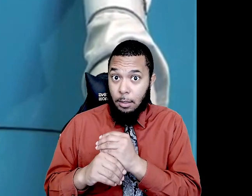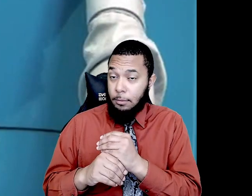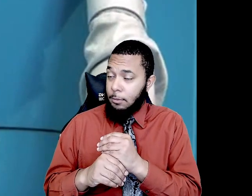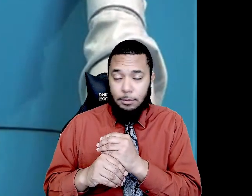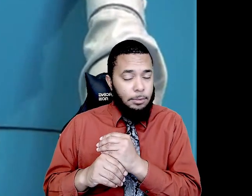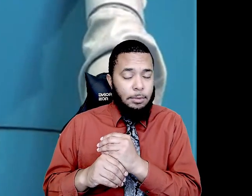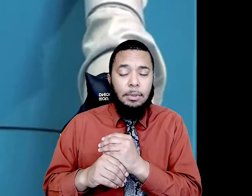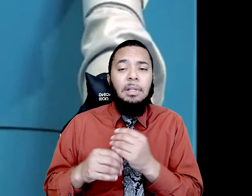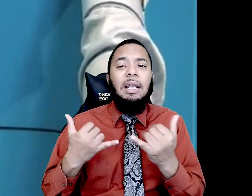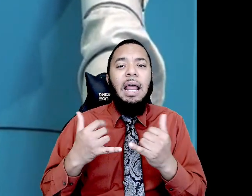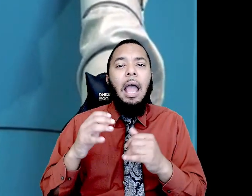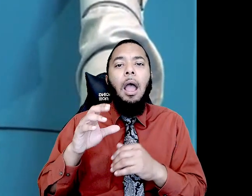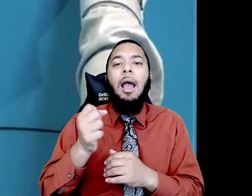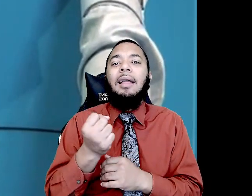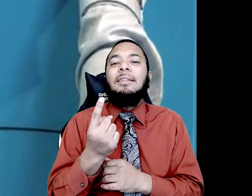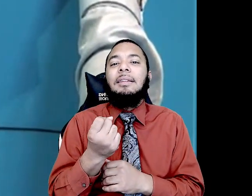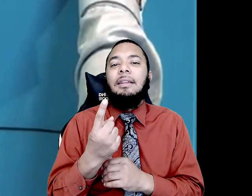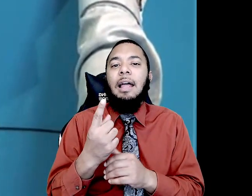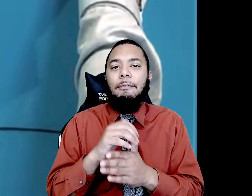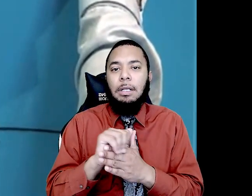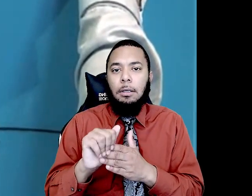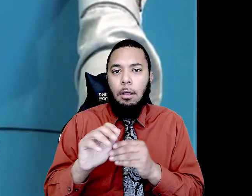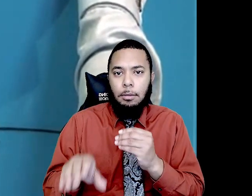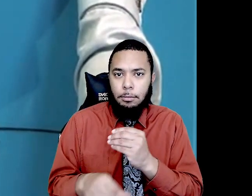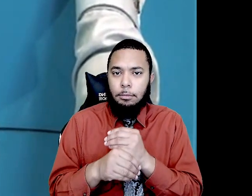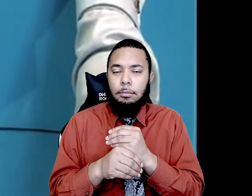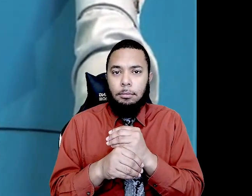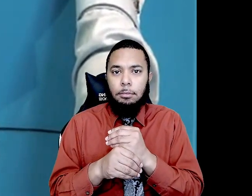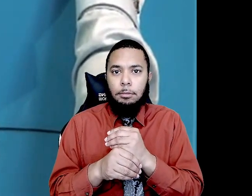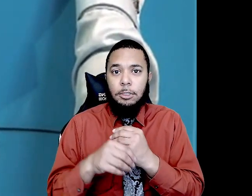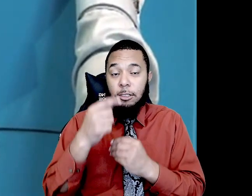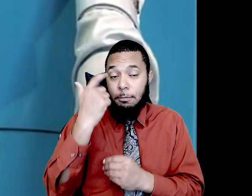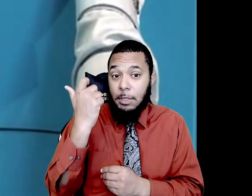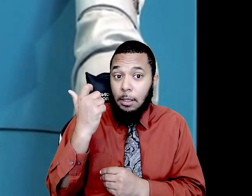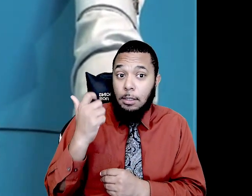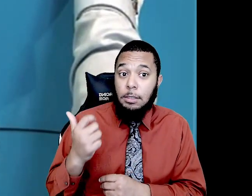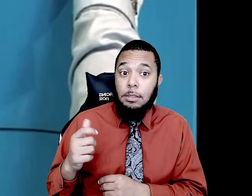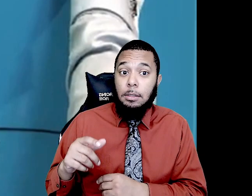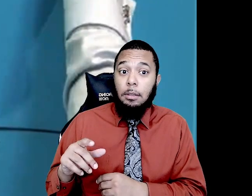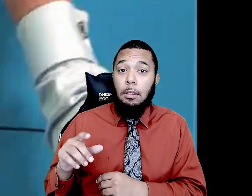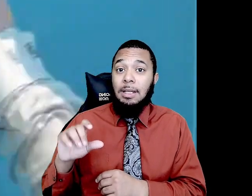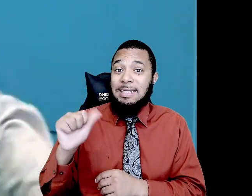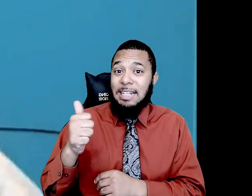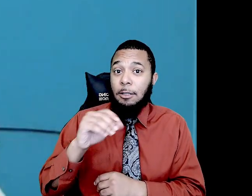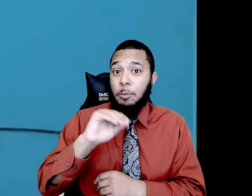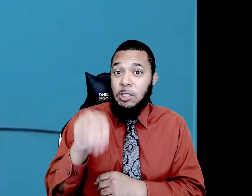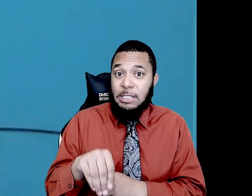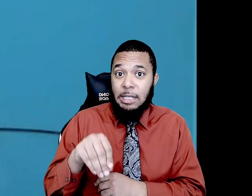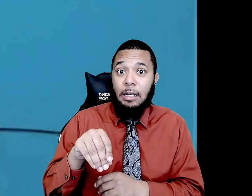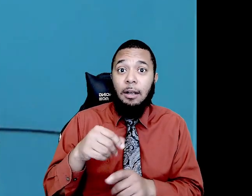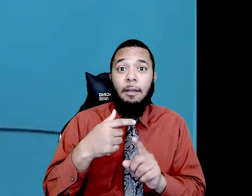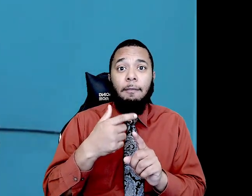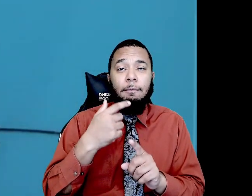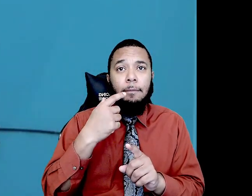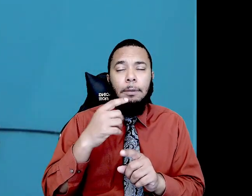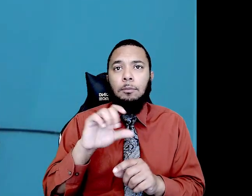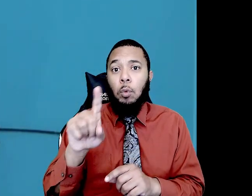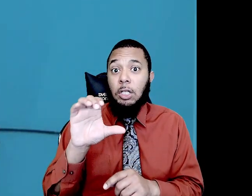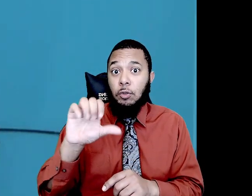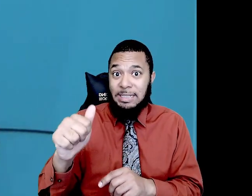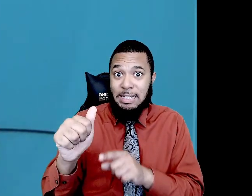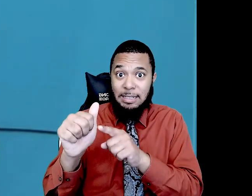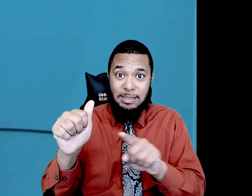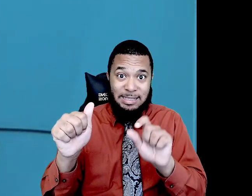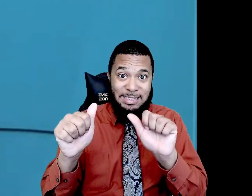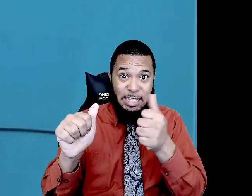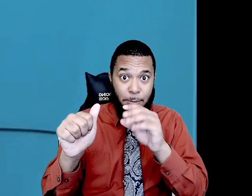11, because 10% of $110 is $11. So here's where the exponential growth curve comes